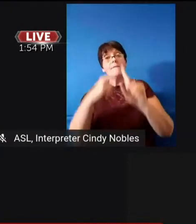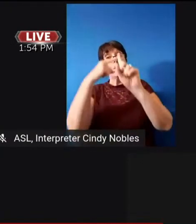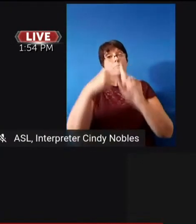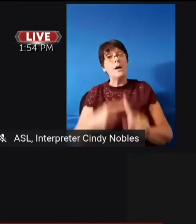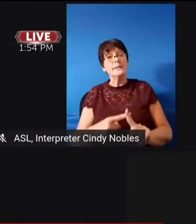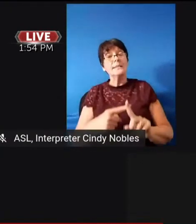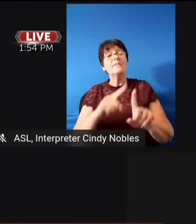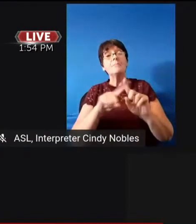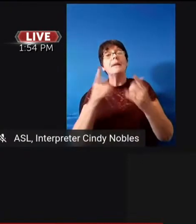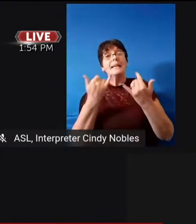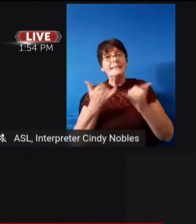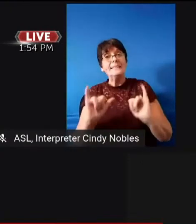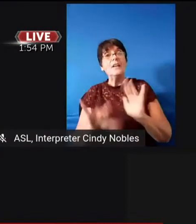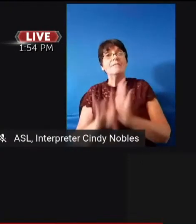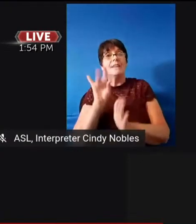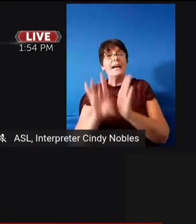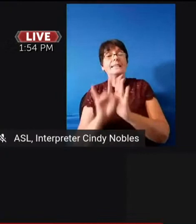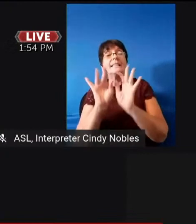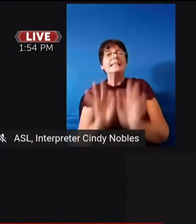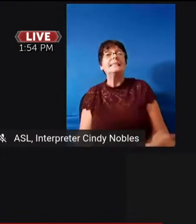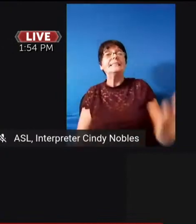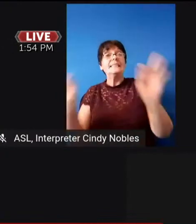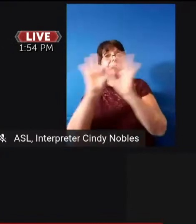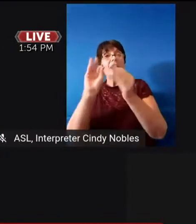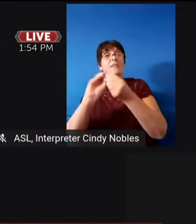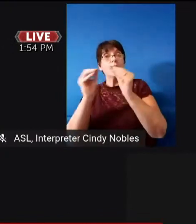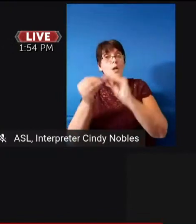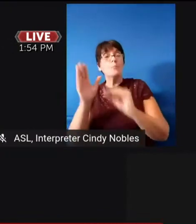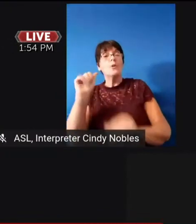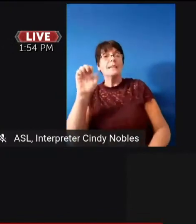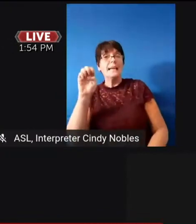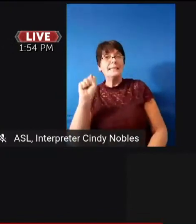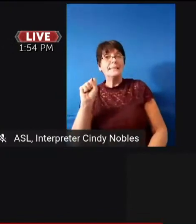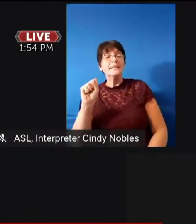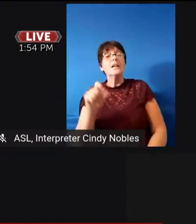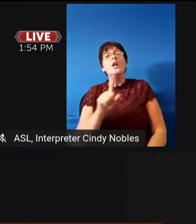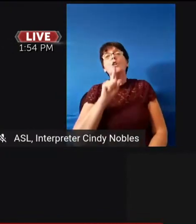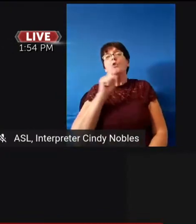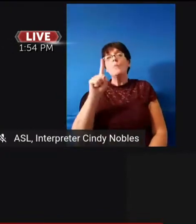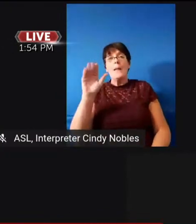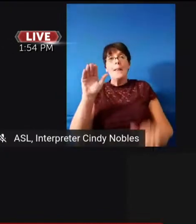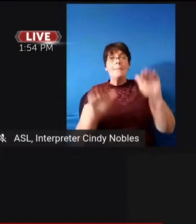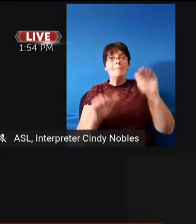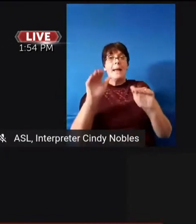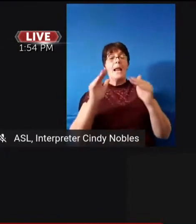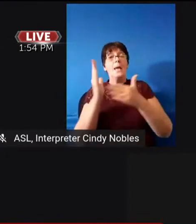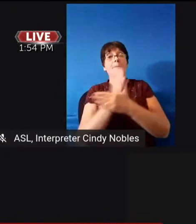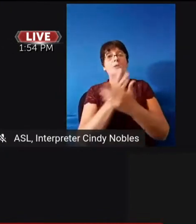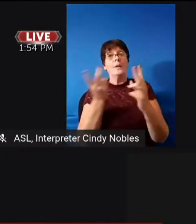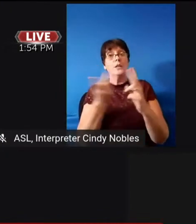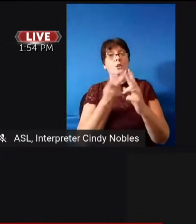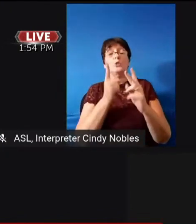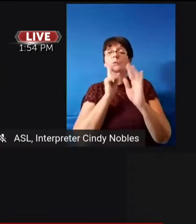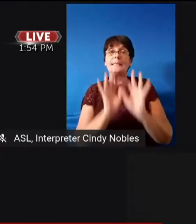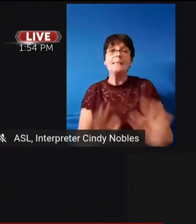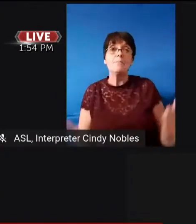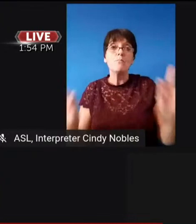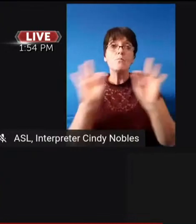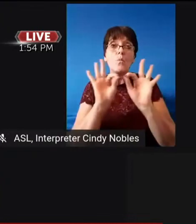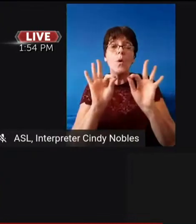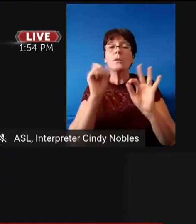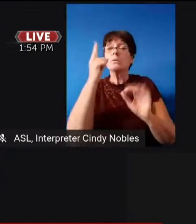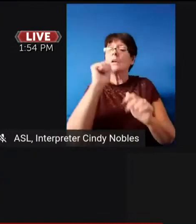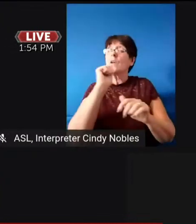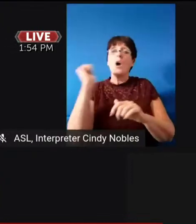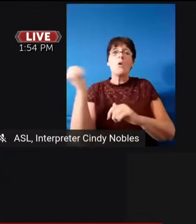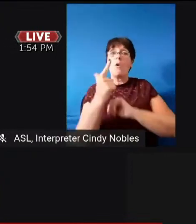but still finding a significant number of cases. So the real balance between these two is important. And not every county